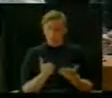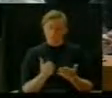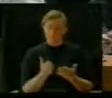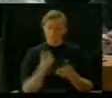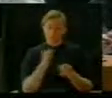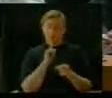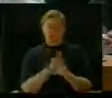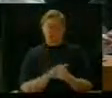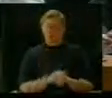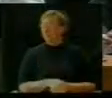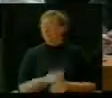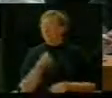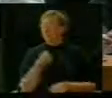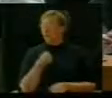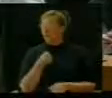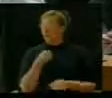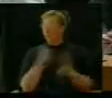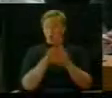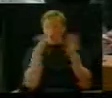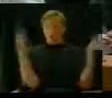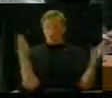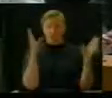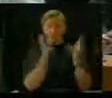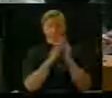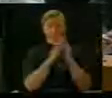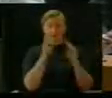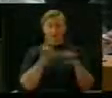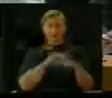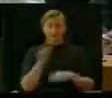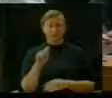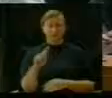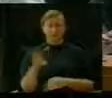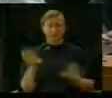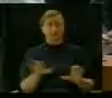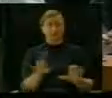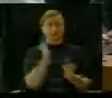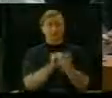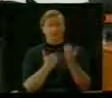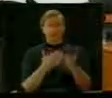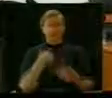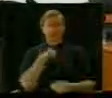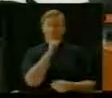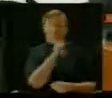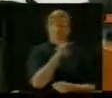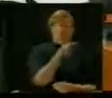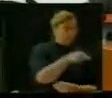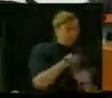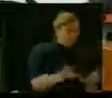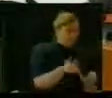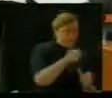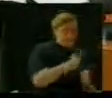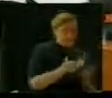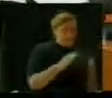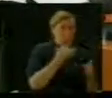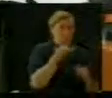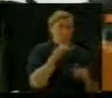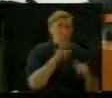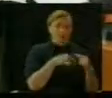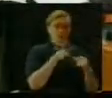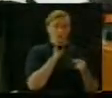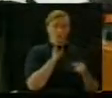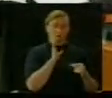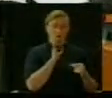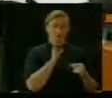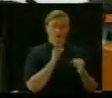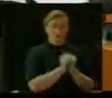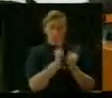that, and I am very happy to do it in open meeting, on television, and doing all of the things that I need to do. I'm not saying that you did anything